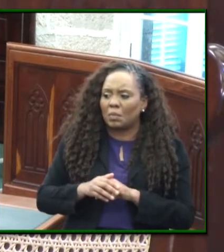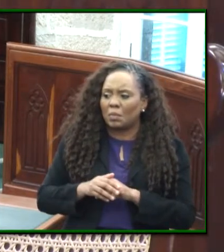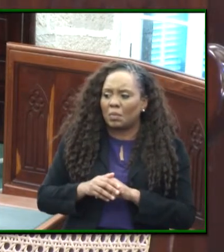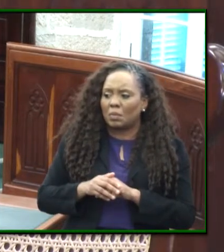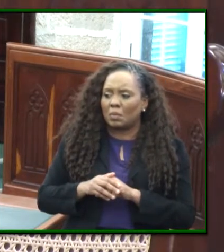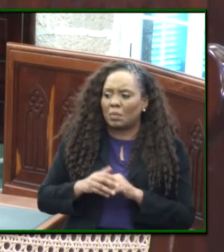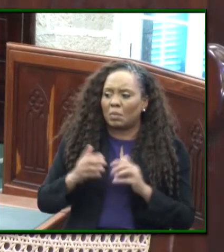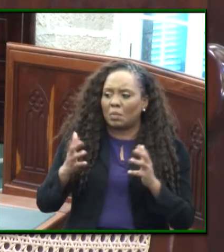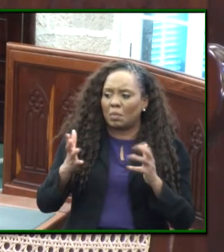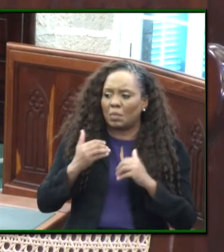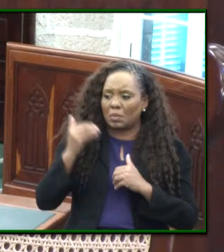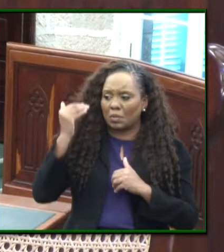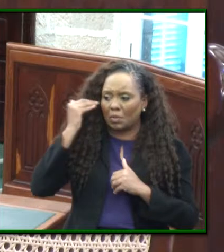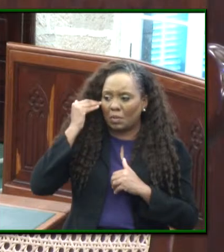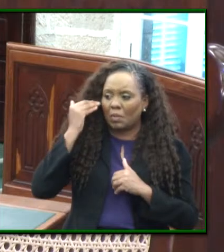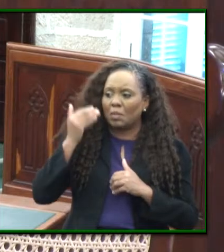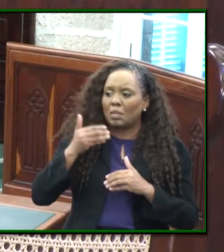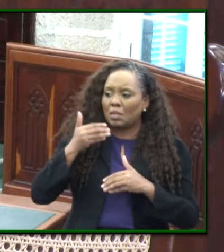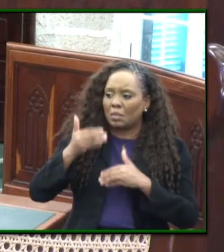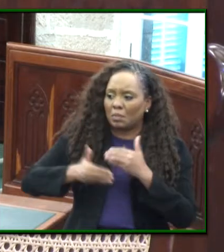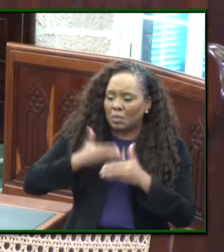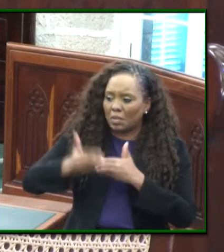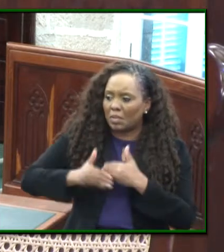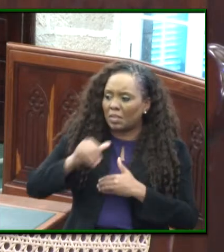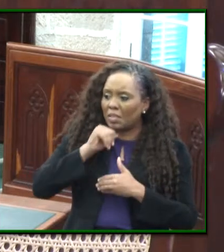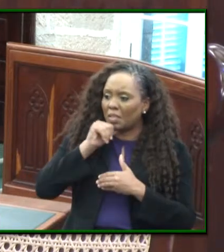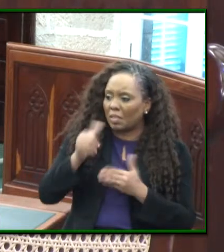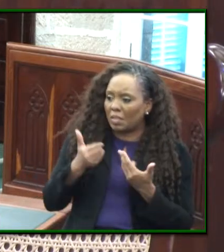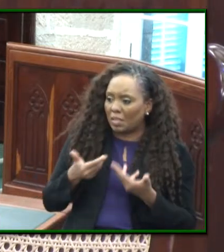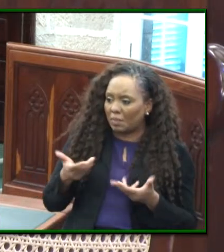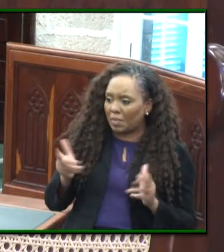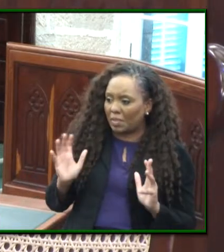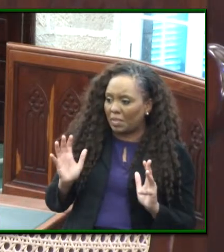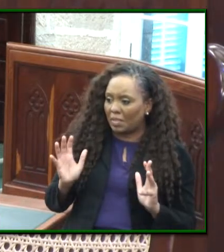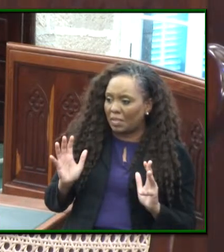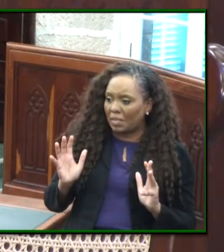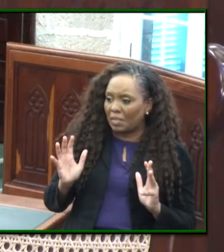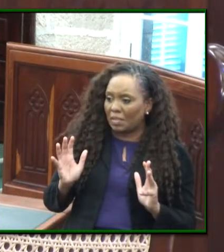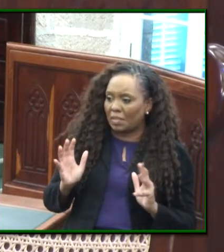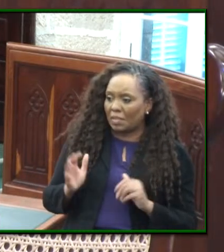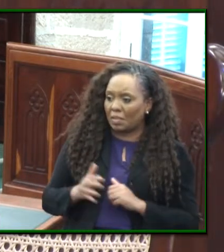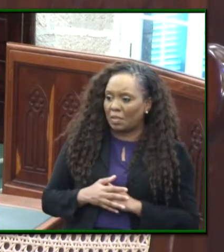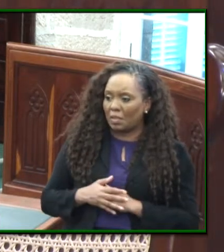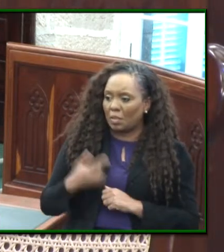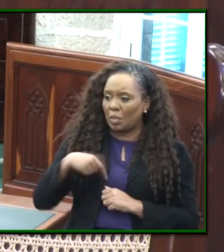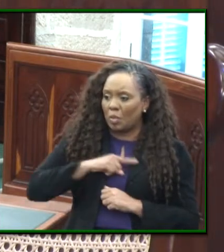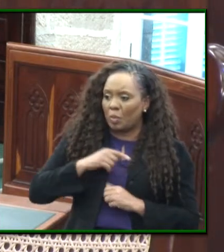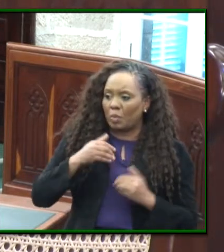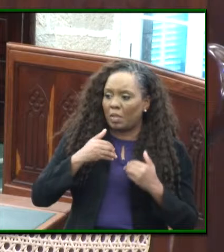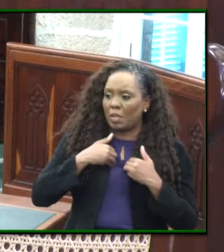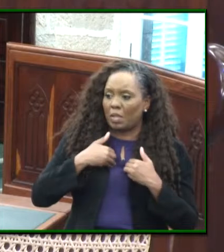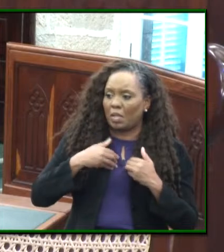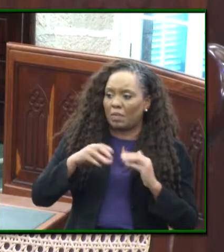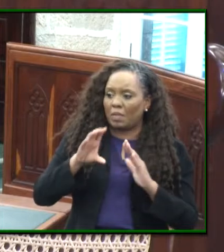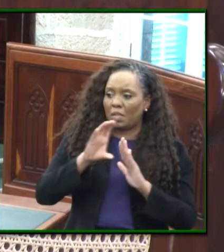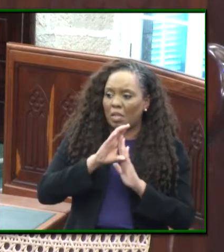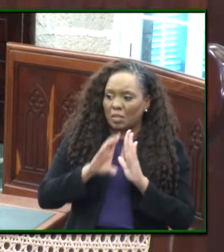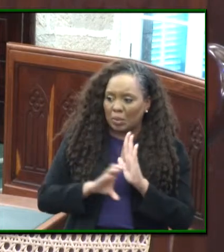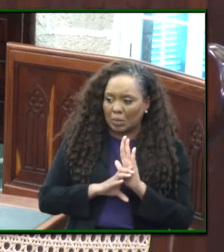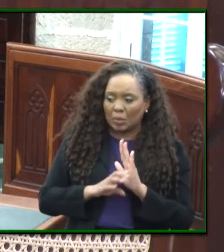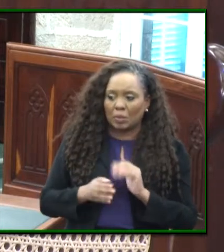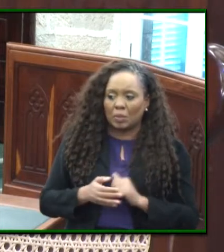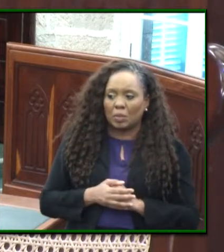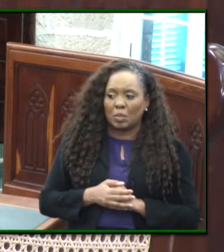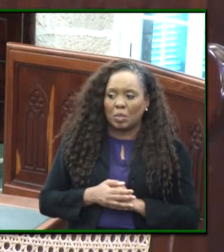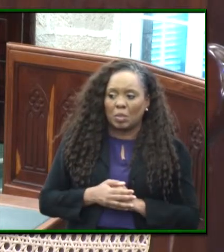the process remains incomplete while we have a constitution that is